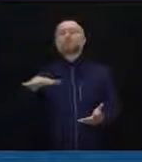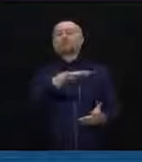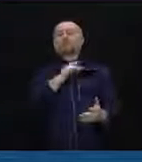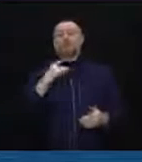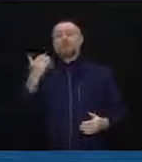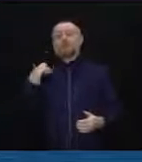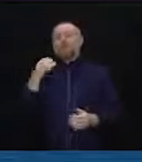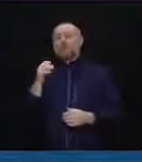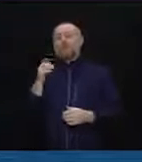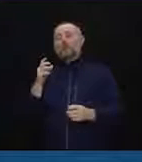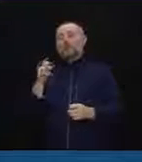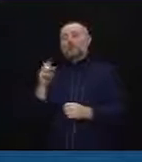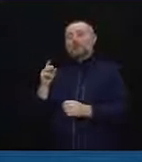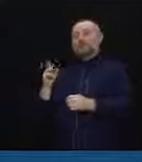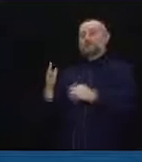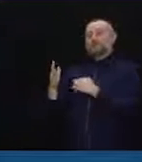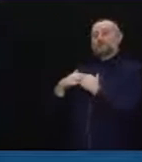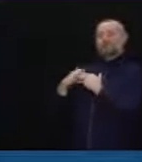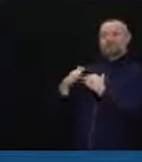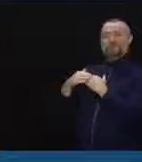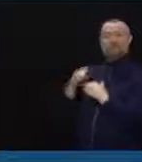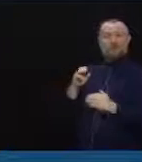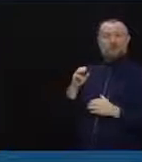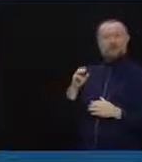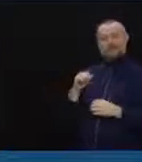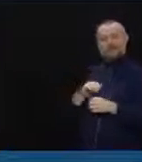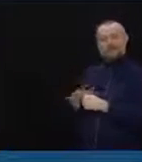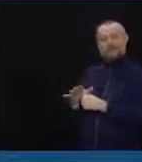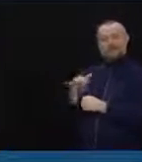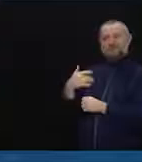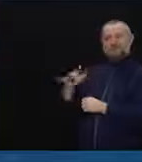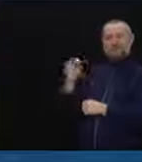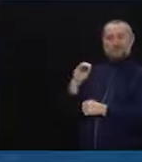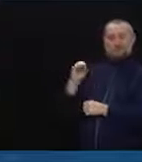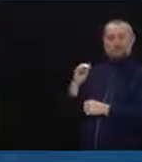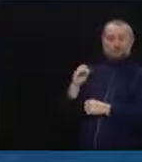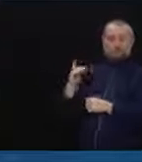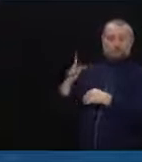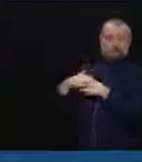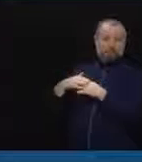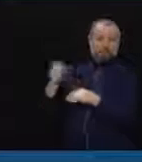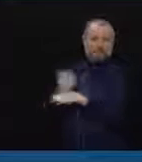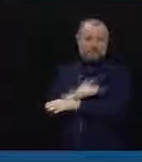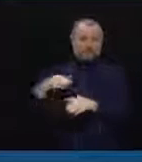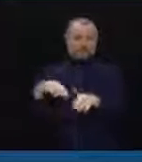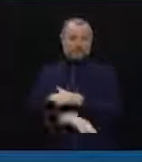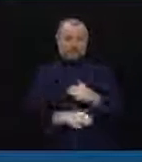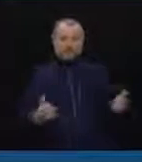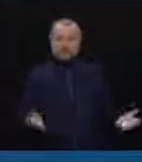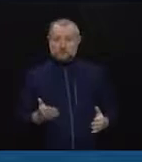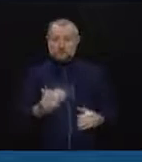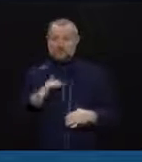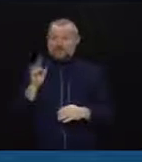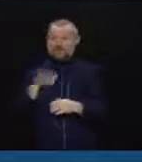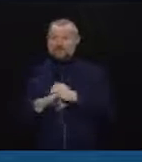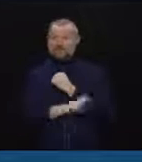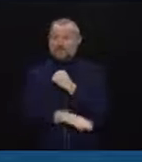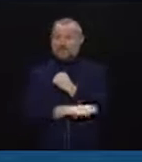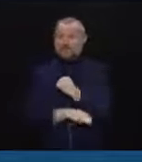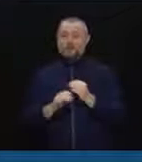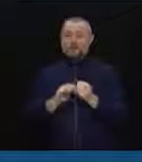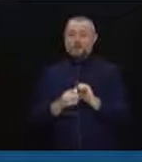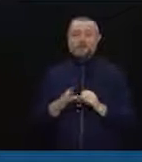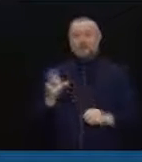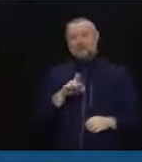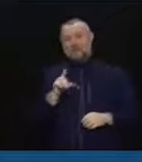time. Throughout the fall, if you remember, even New York City's numbers were about 1% the entire fall. And all of a sudden, Thanksgiving came a